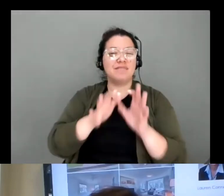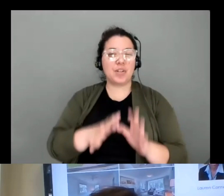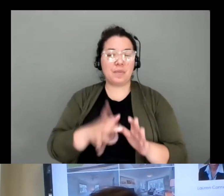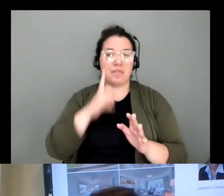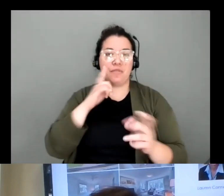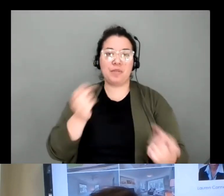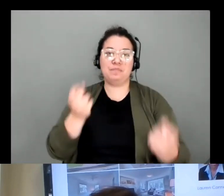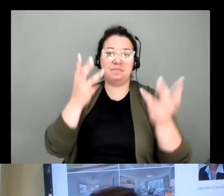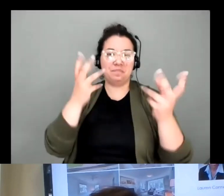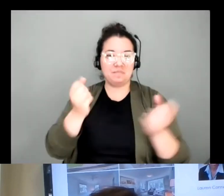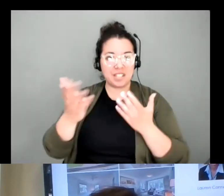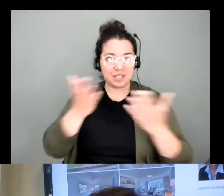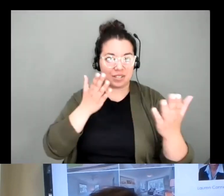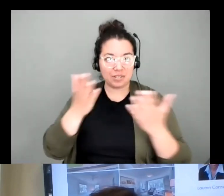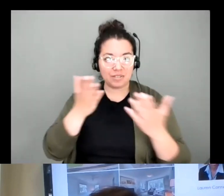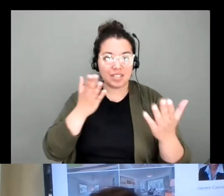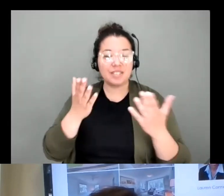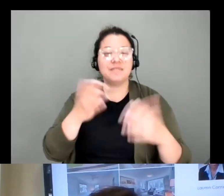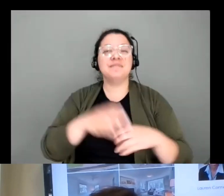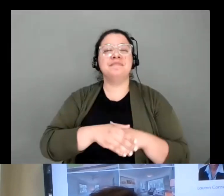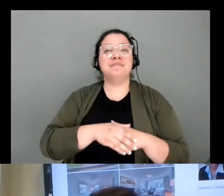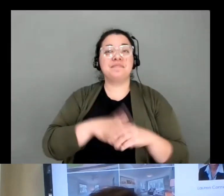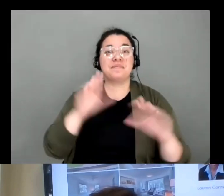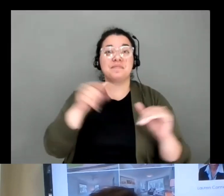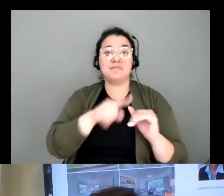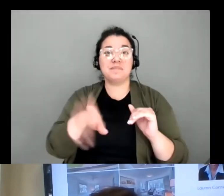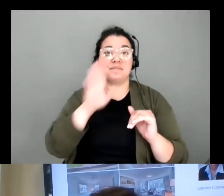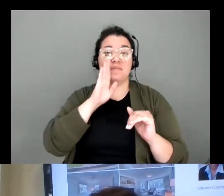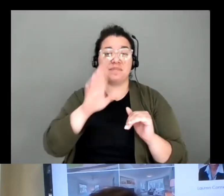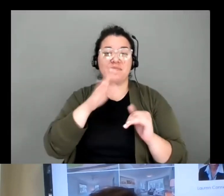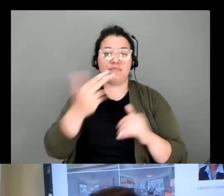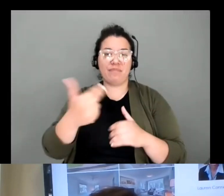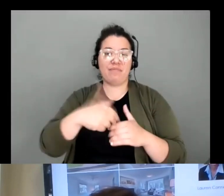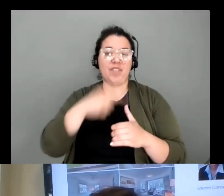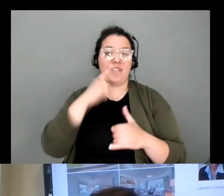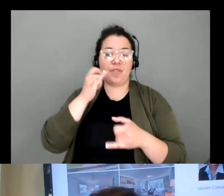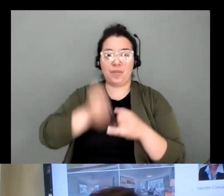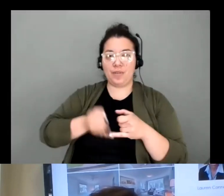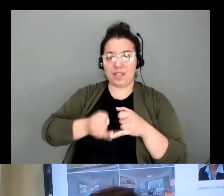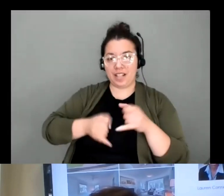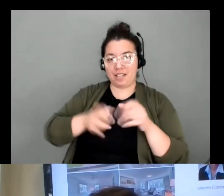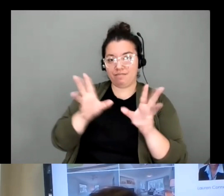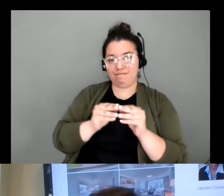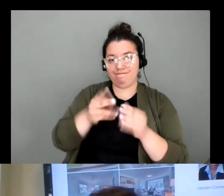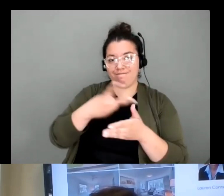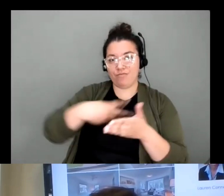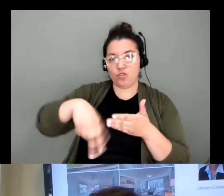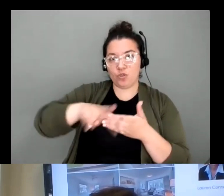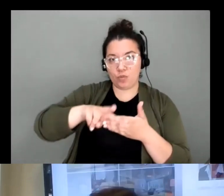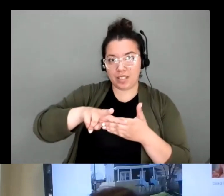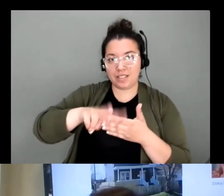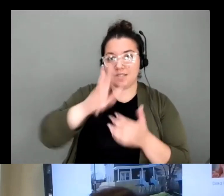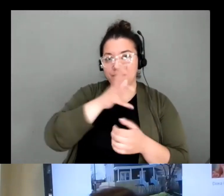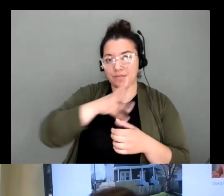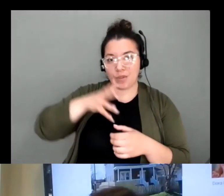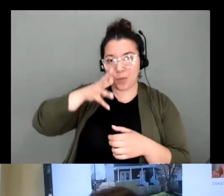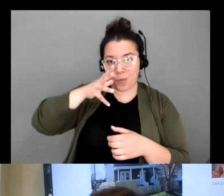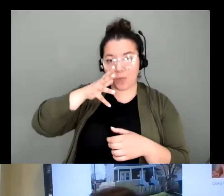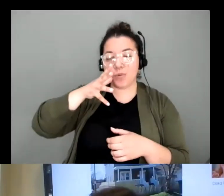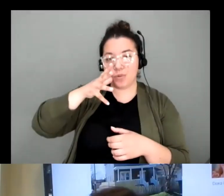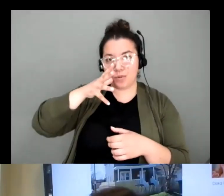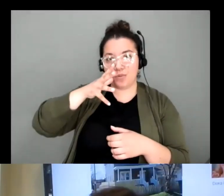language services. I hope that you'll all join us for our final session in 2 weeks on agriculture. We'd love to have you there one